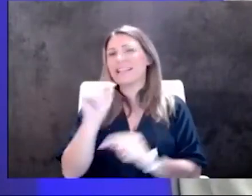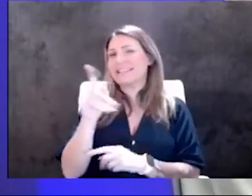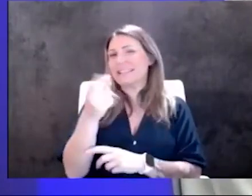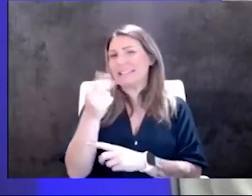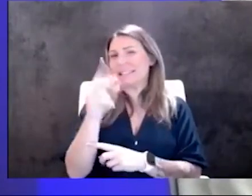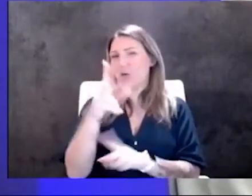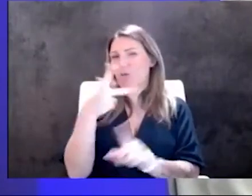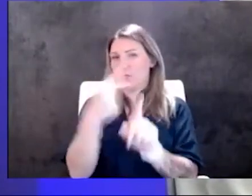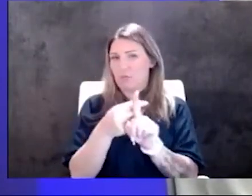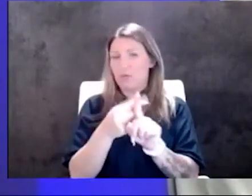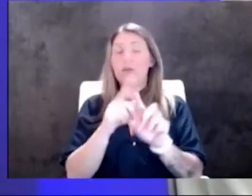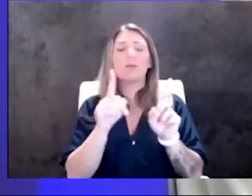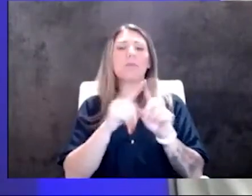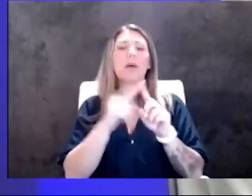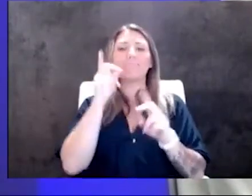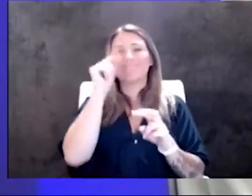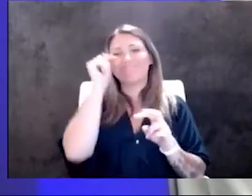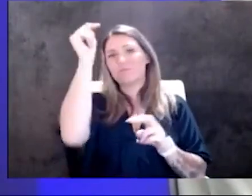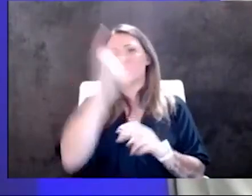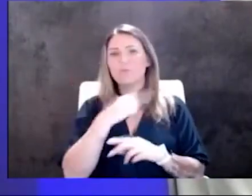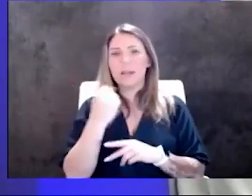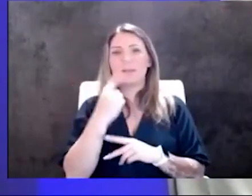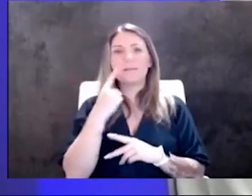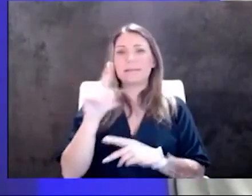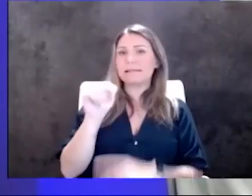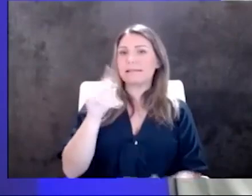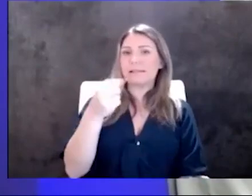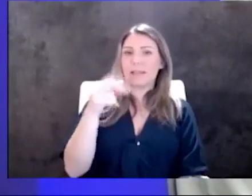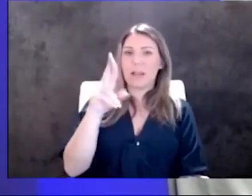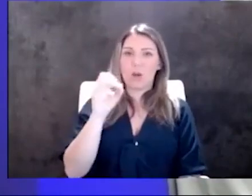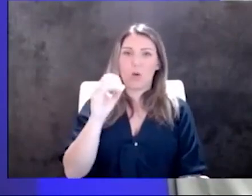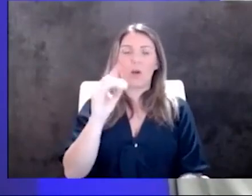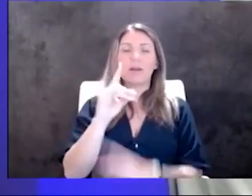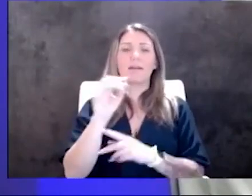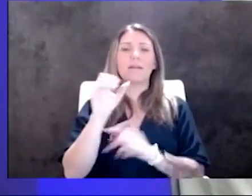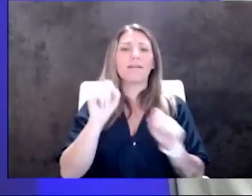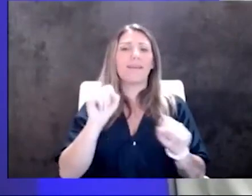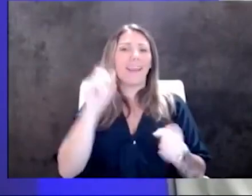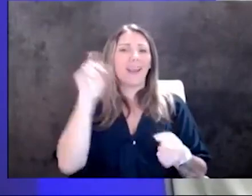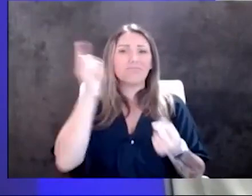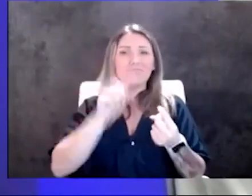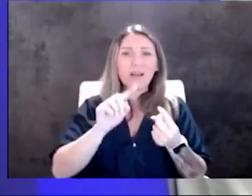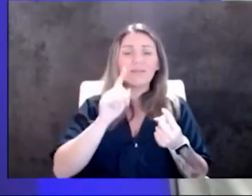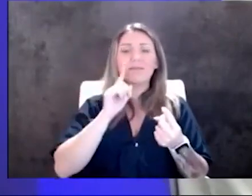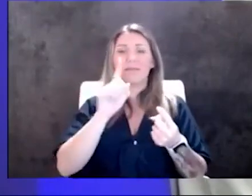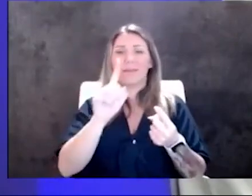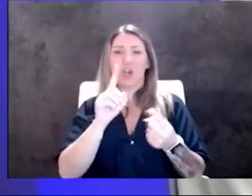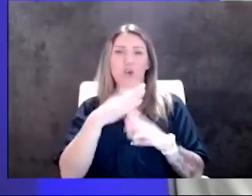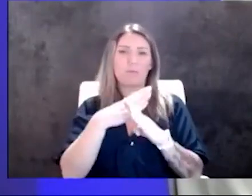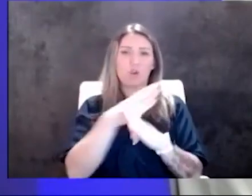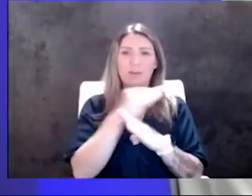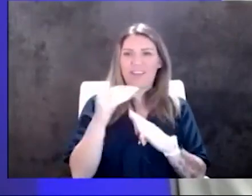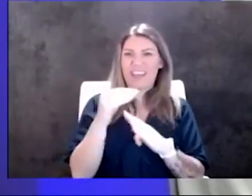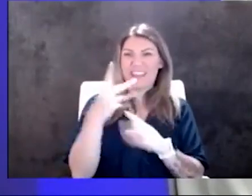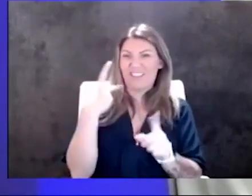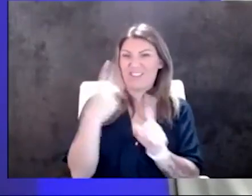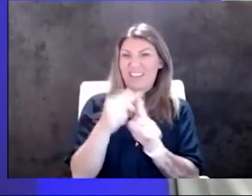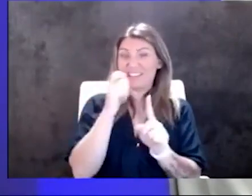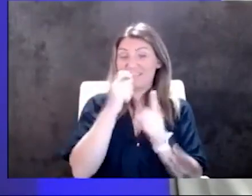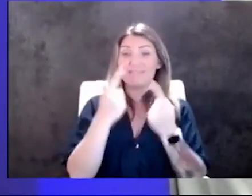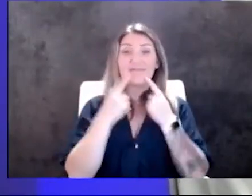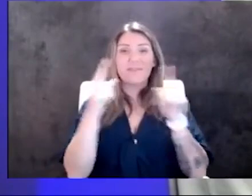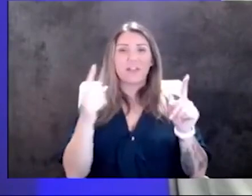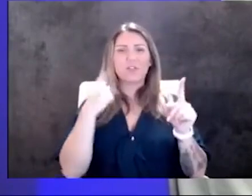kind of theoretical risk that steroids could potentially decrease their immunity and maybe make the vaccine less effective. So we've been kind of just working through kind of spacing